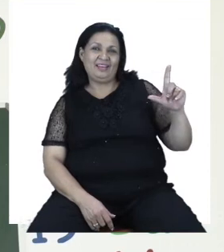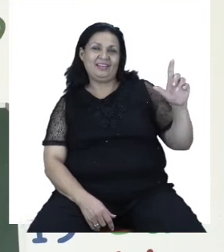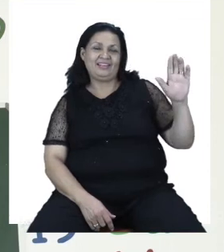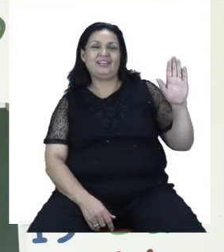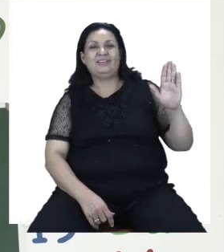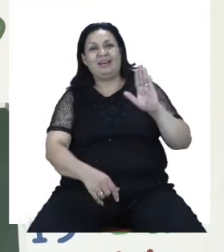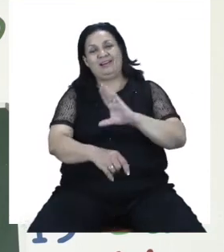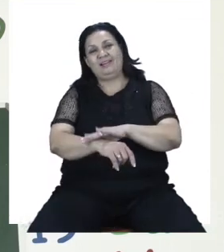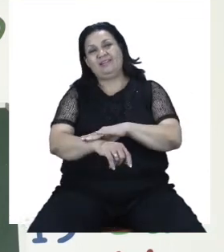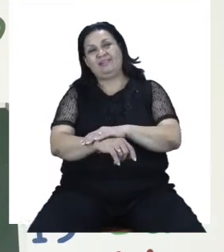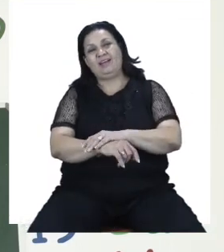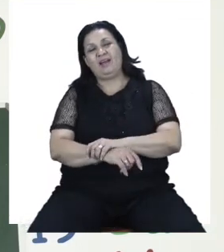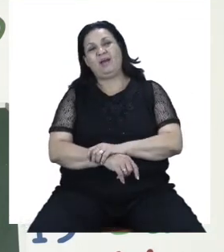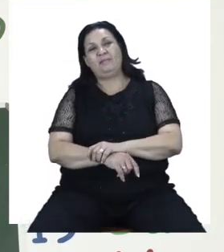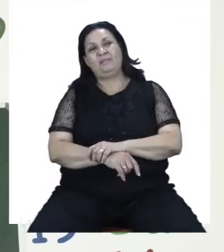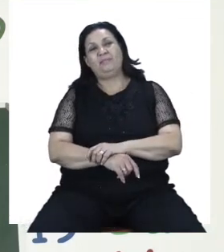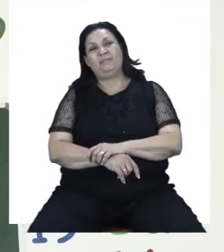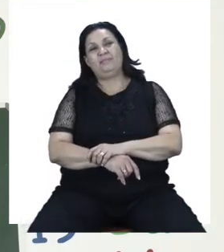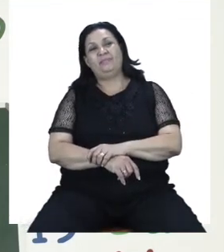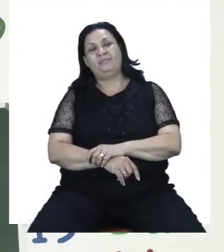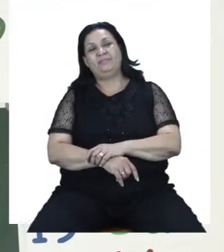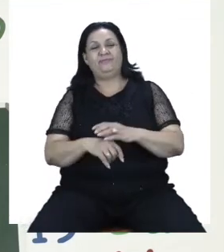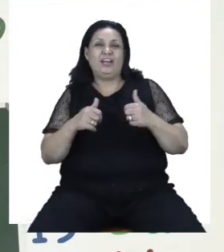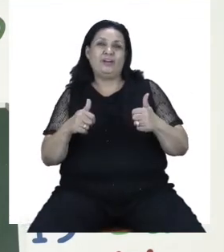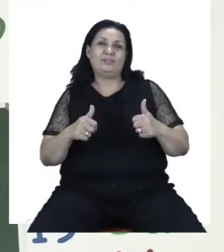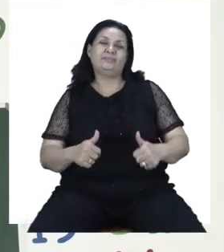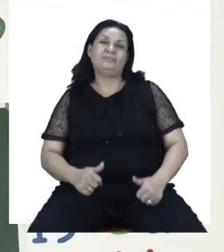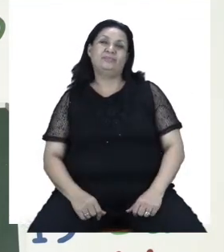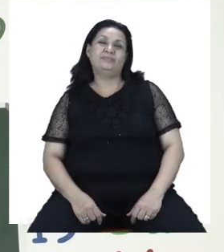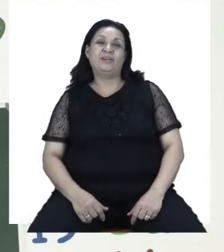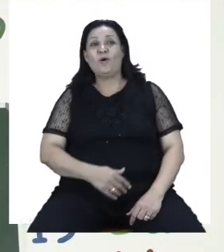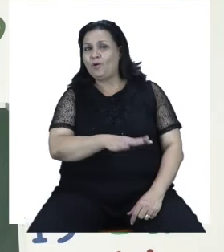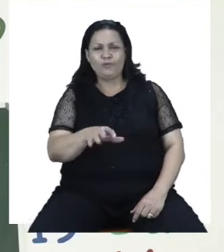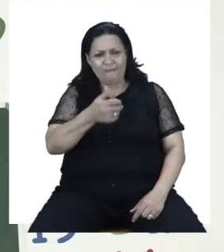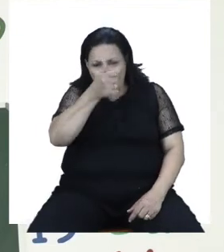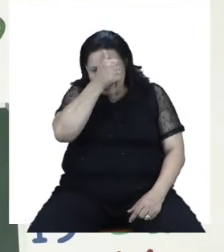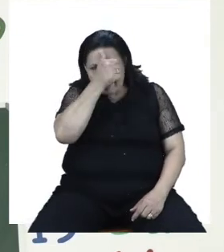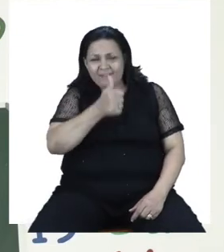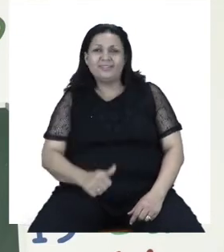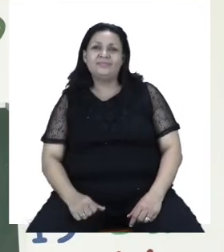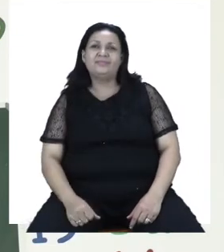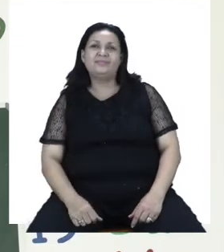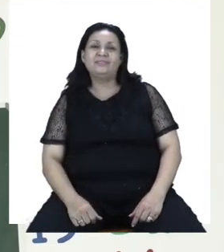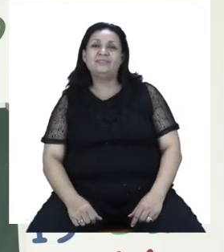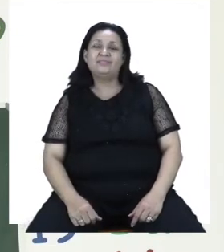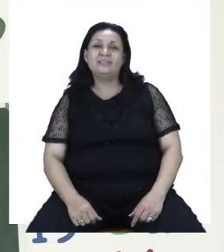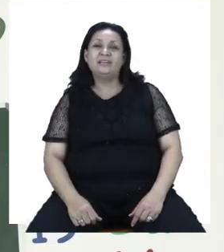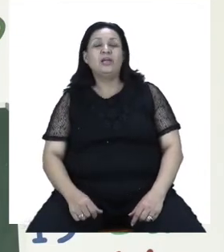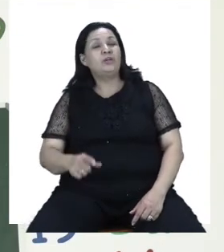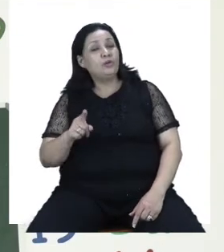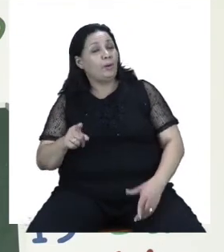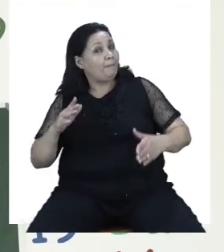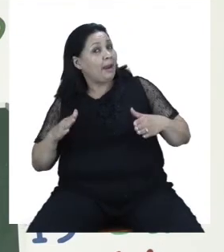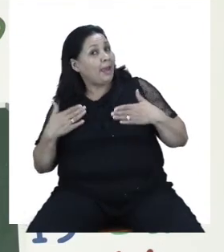your right arm. Very good. You are good at this game. Now remember, you can play this